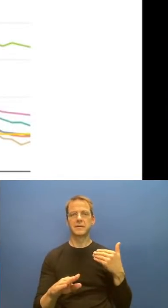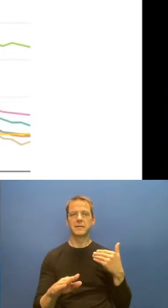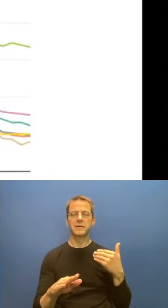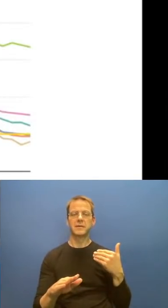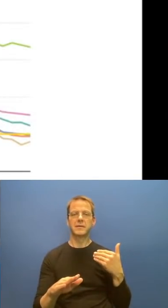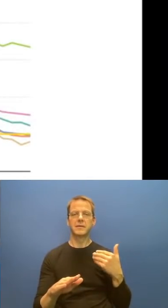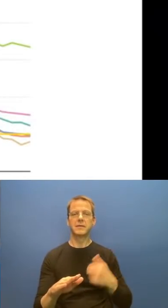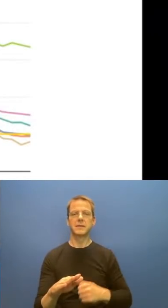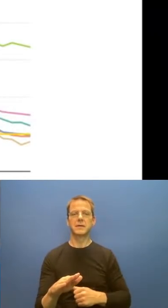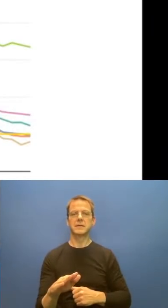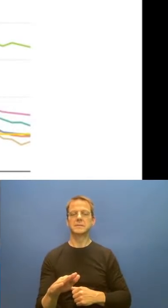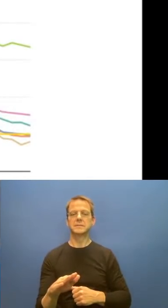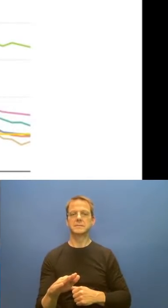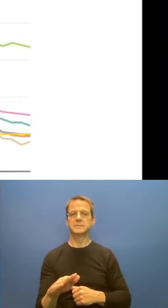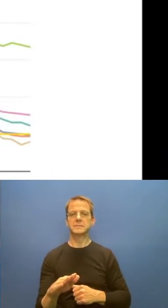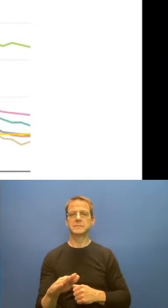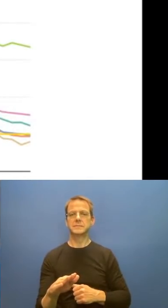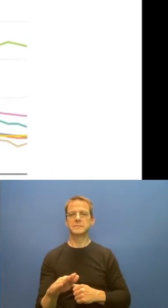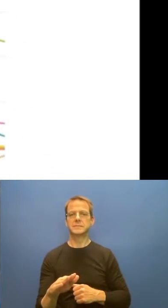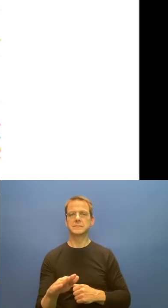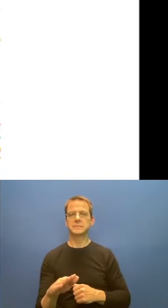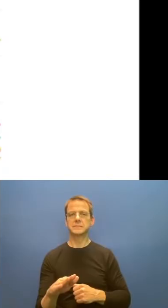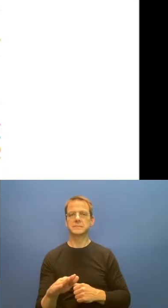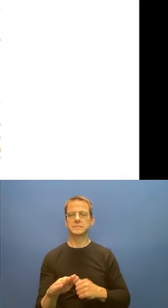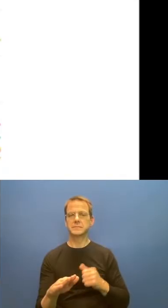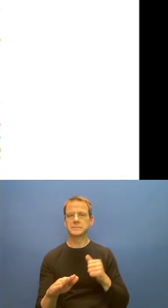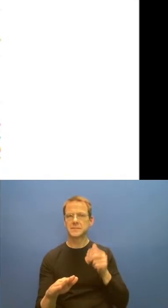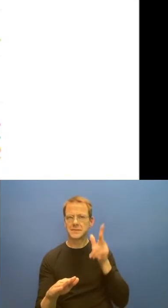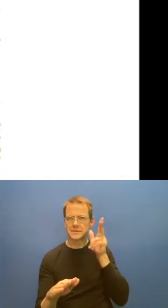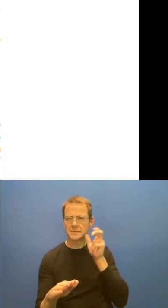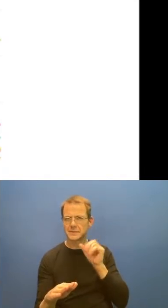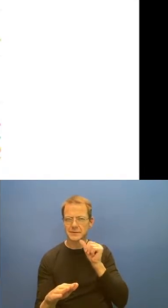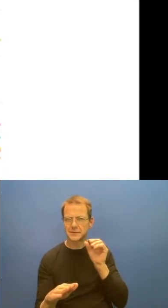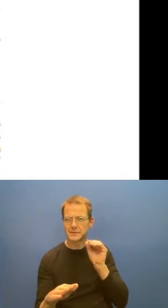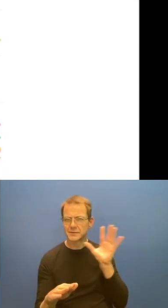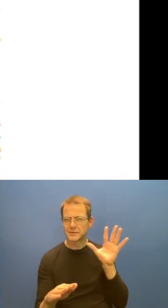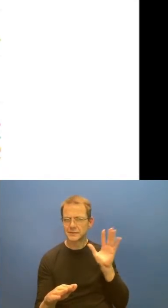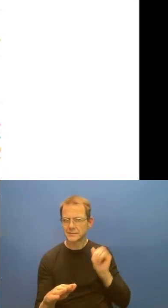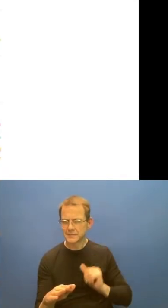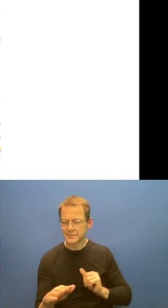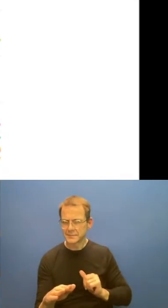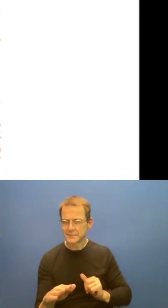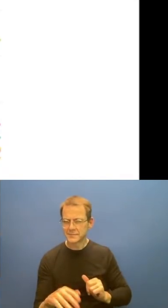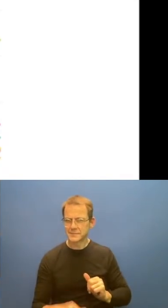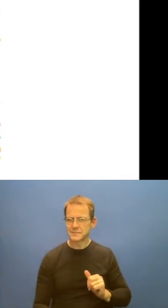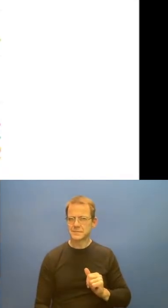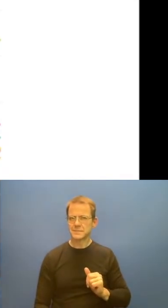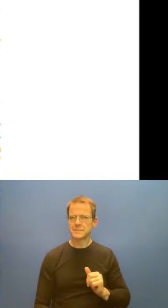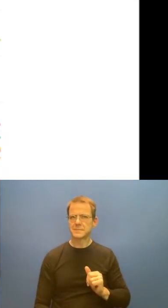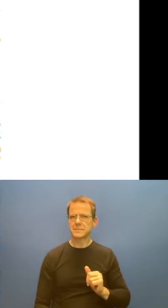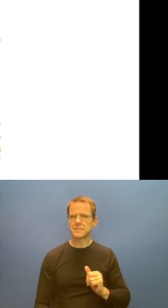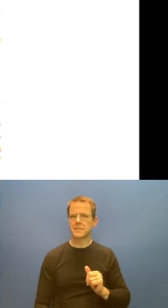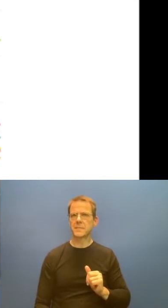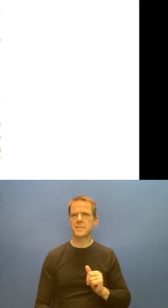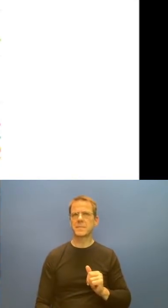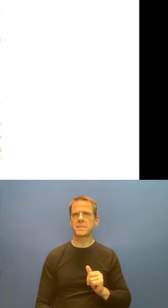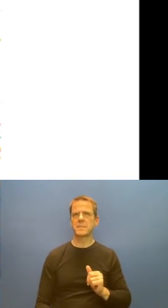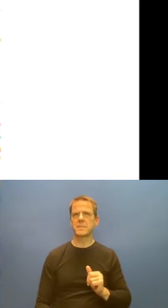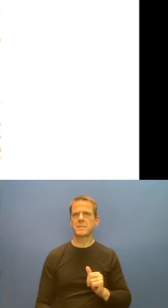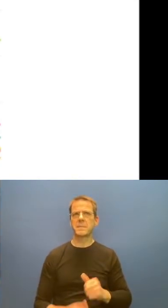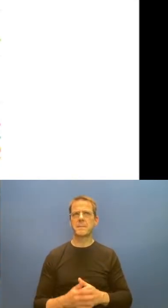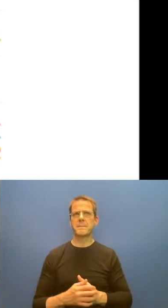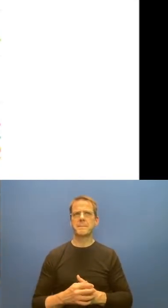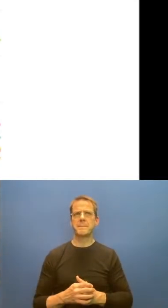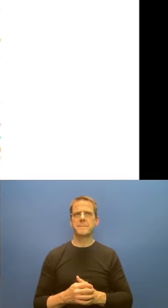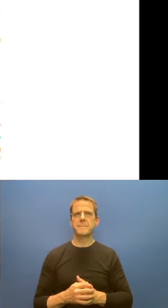And this is the demographics. This is per 100,000 population. So this shows the rate of cases. And, you know, I like to show this